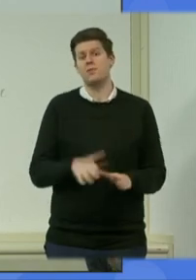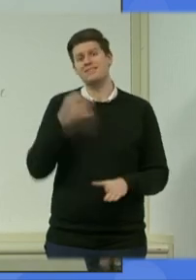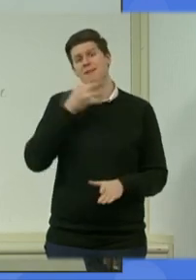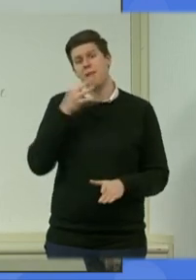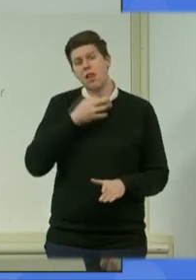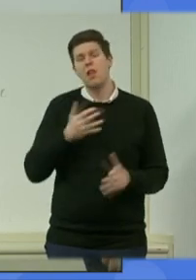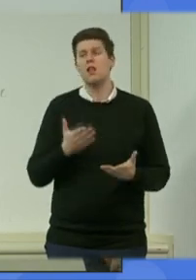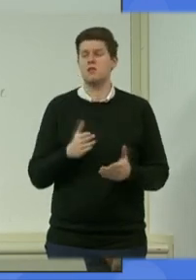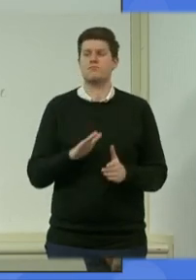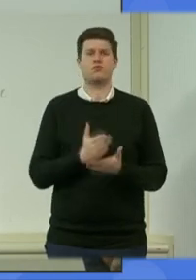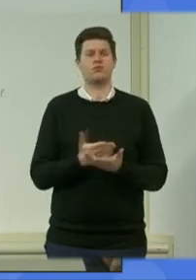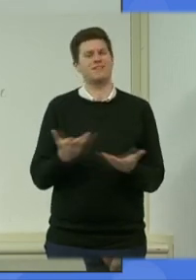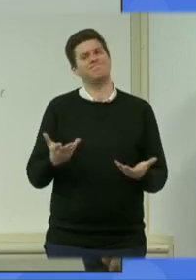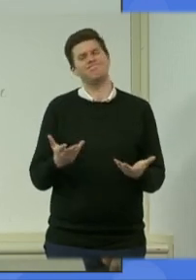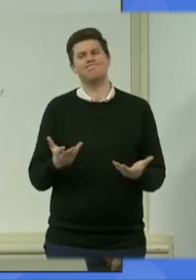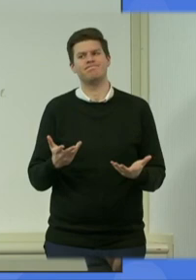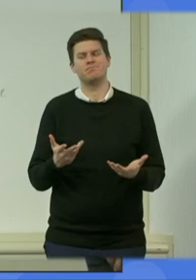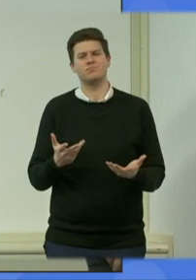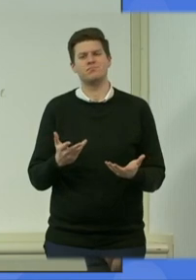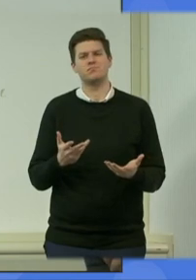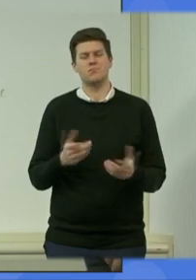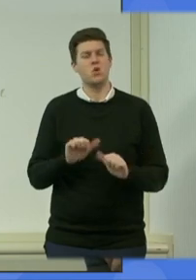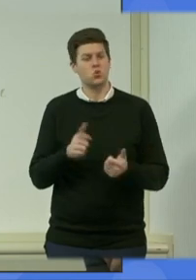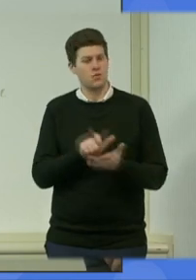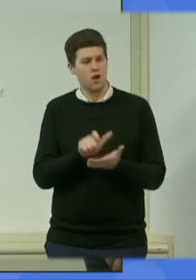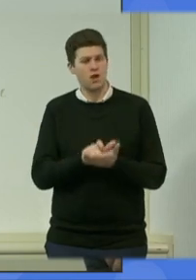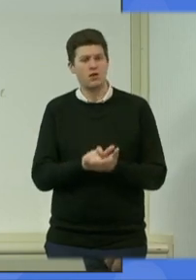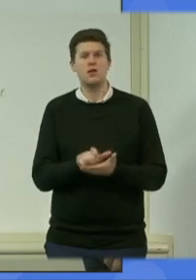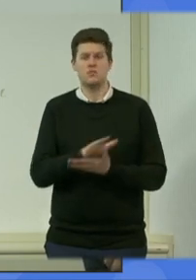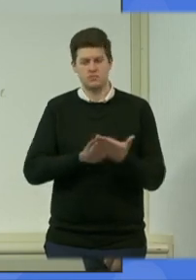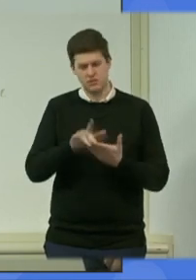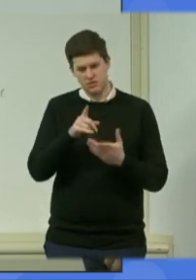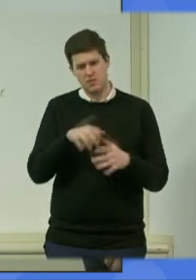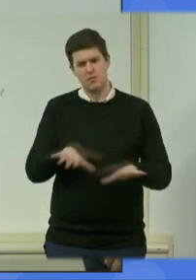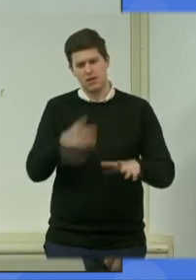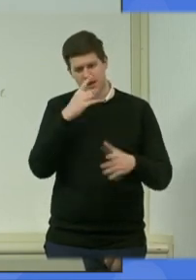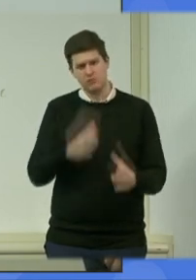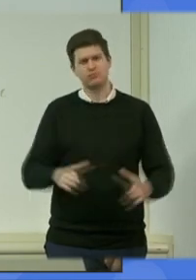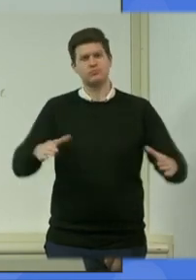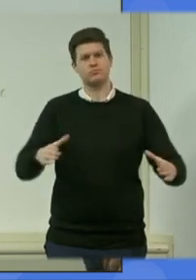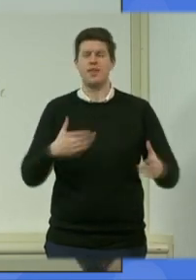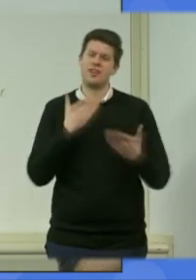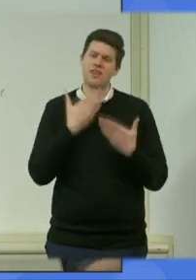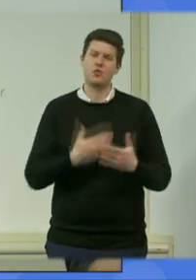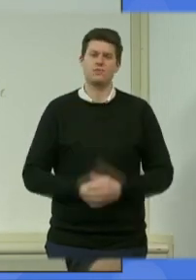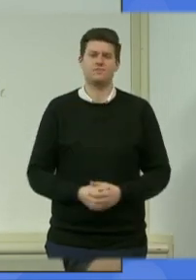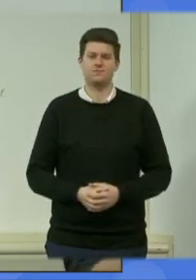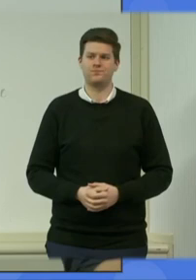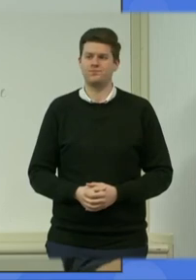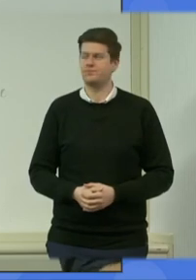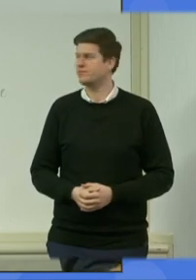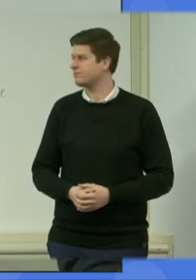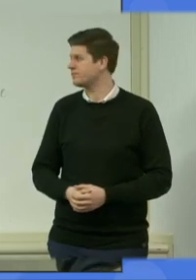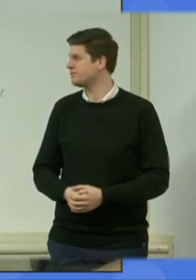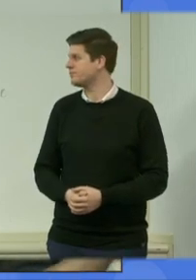and creating those good markets that deliver for consumers and deliver the growth that provide revenue for government as well. Thank you.